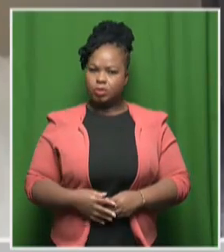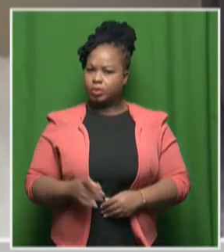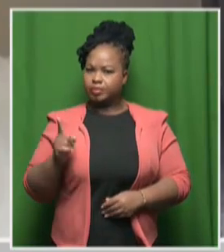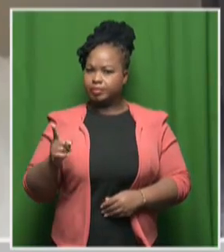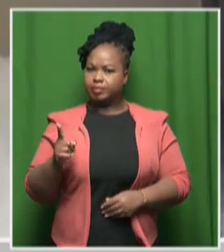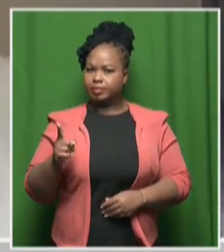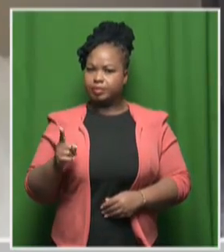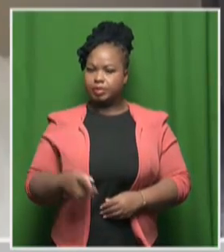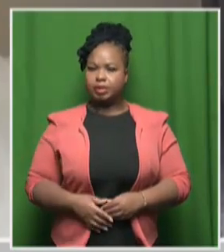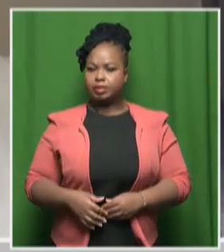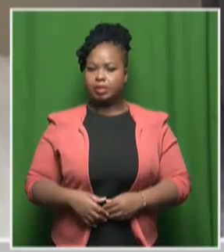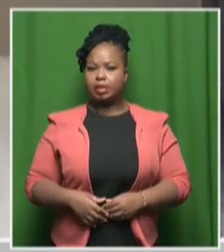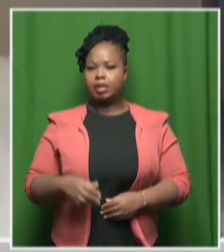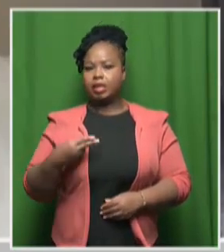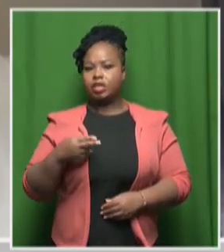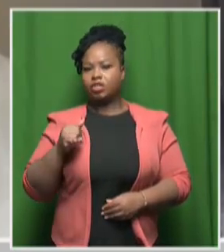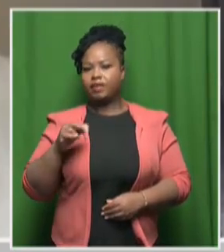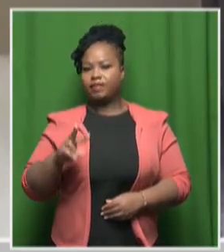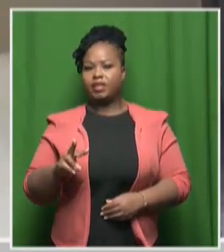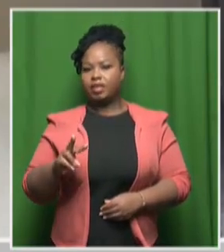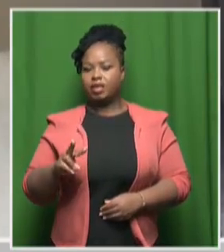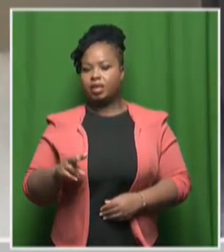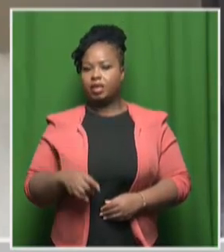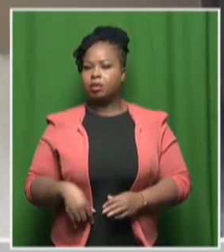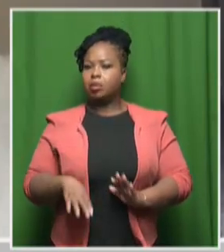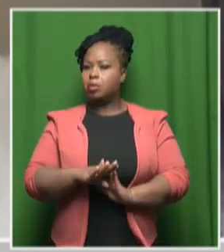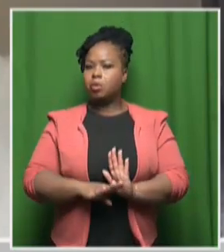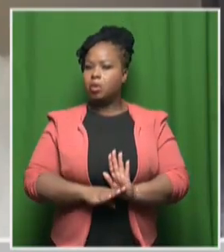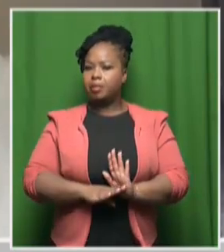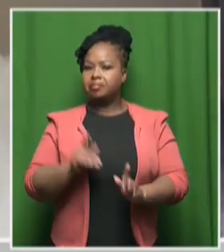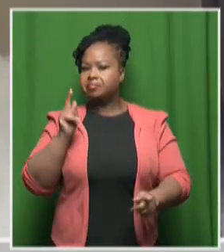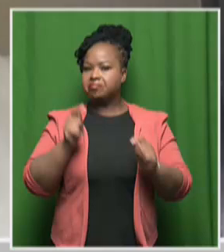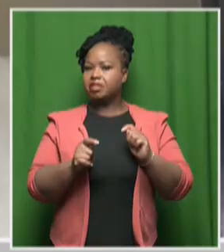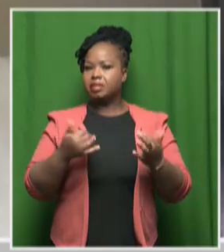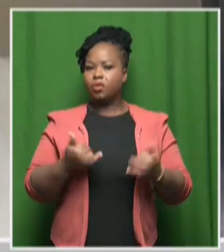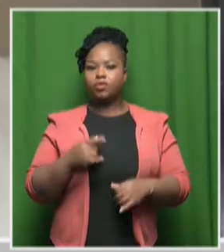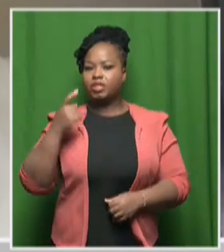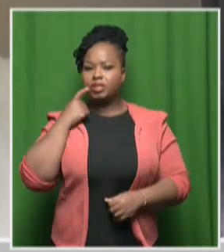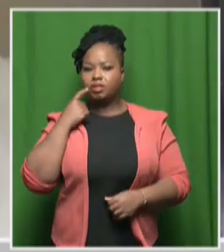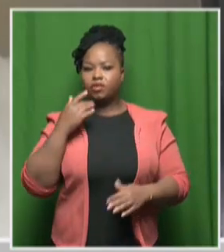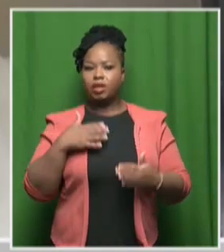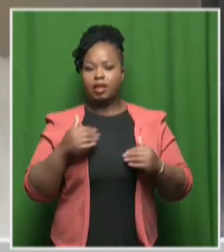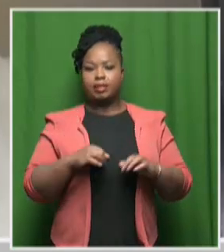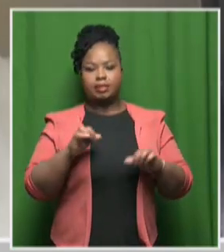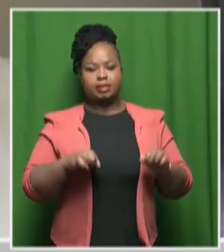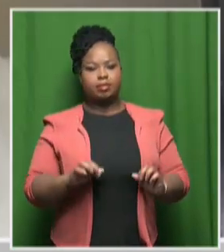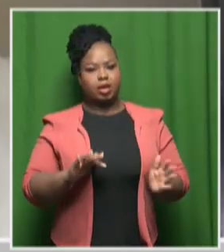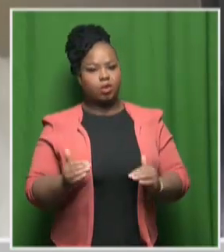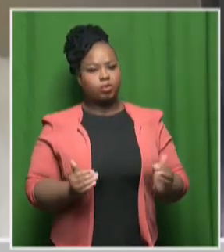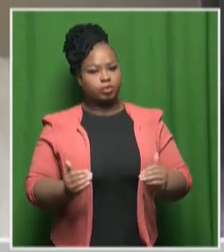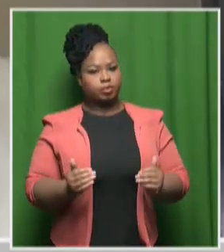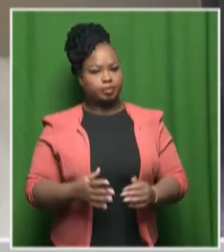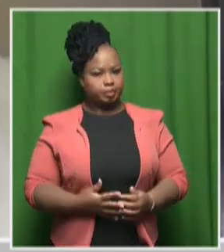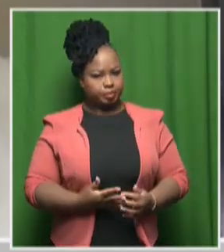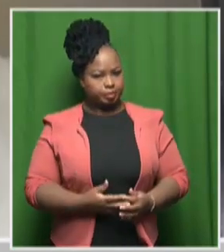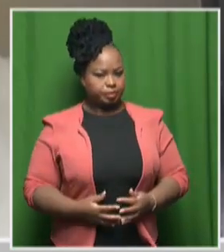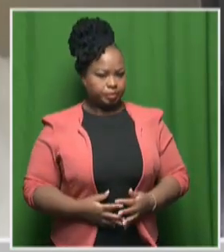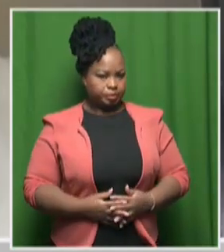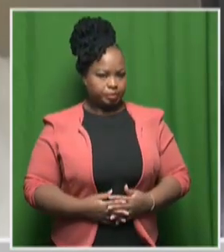this multi-month HIV treatment dispensing program make it easier for our health system to cope with so many patients?